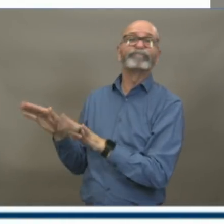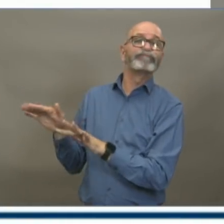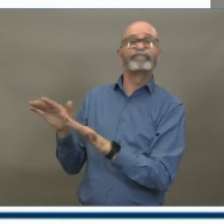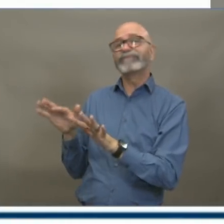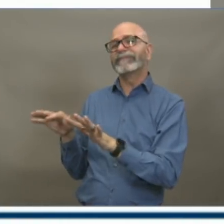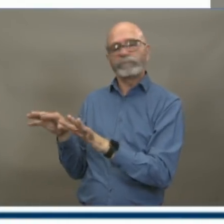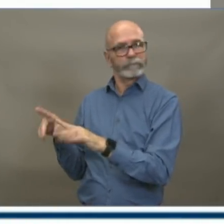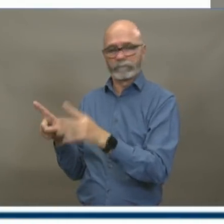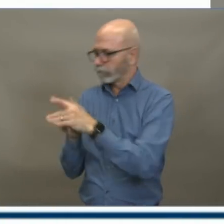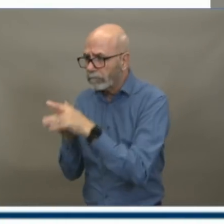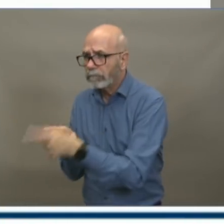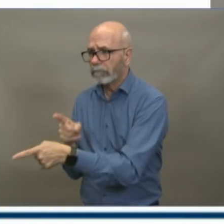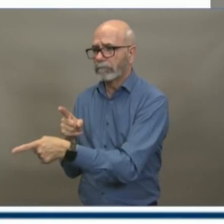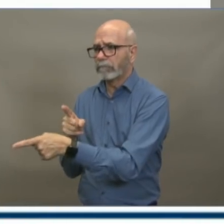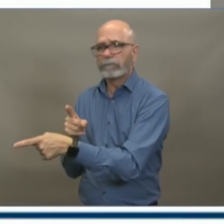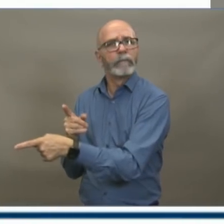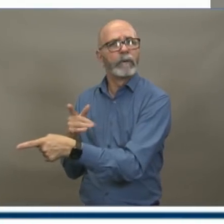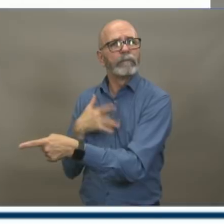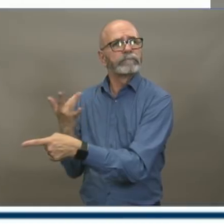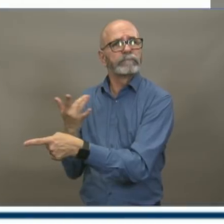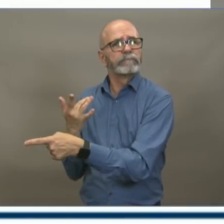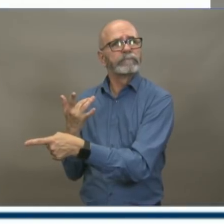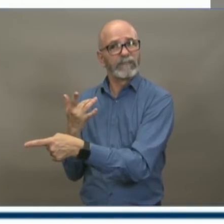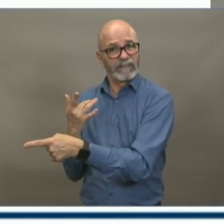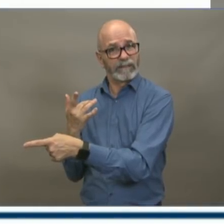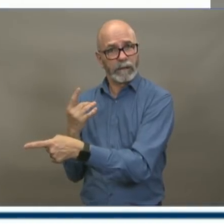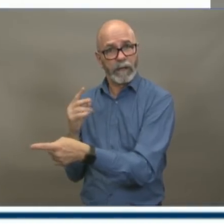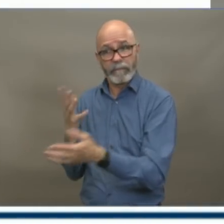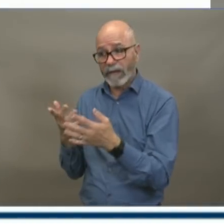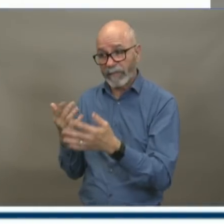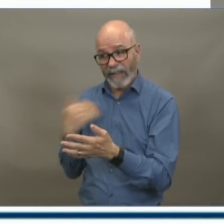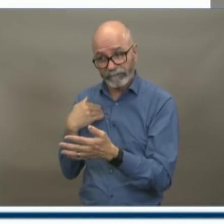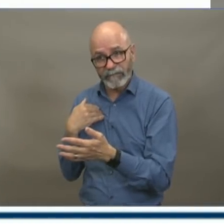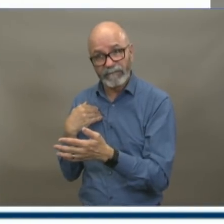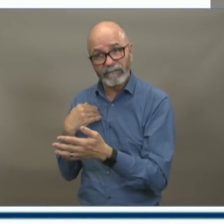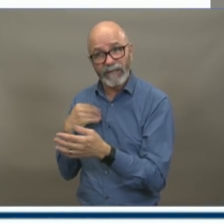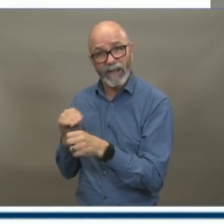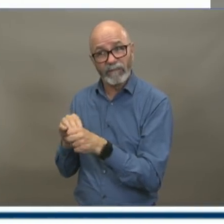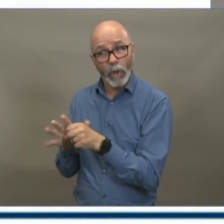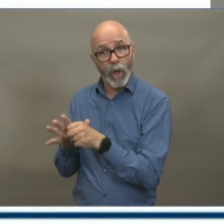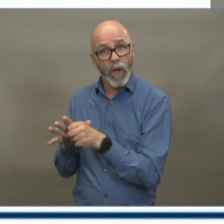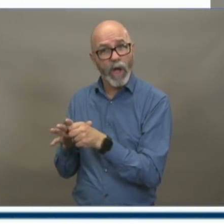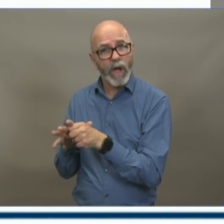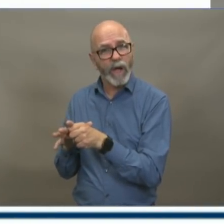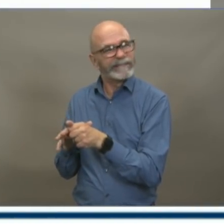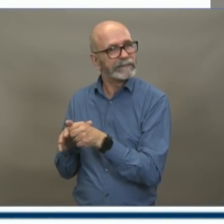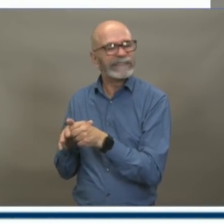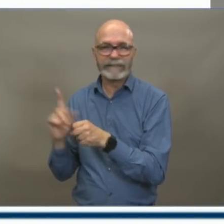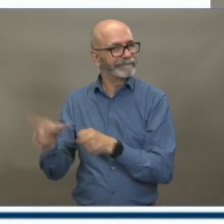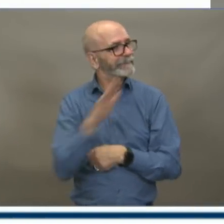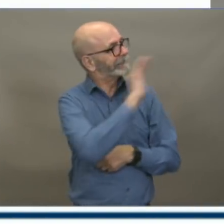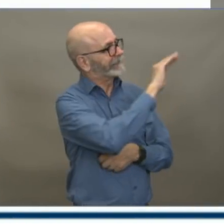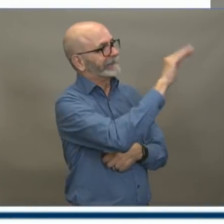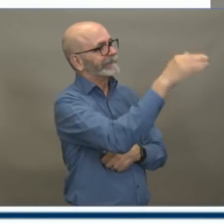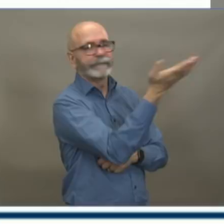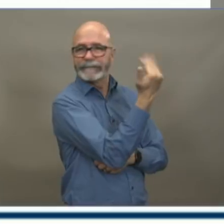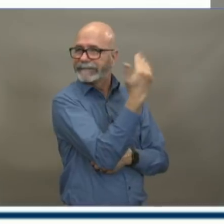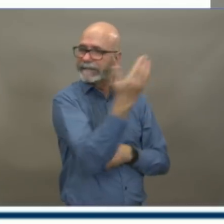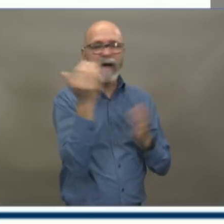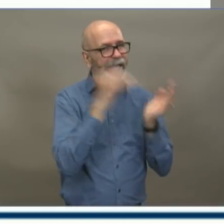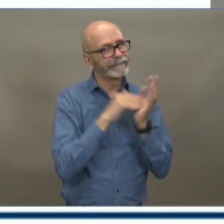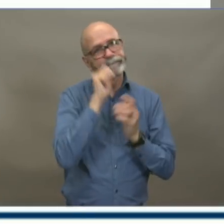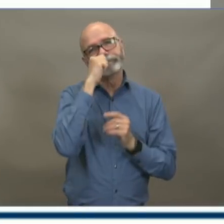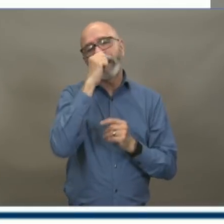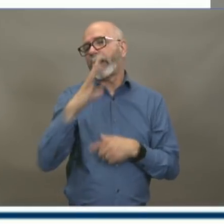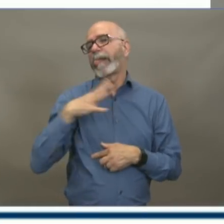when we have a signal of COVID. We expand our testing in the local area, the local community around that case,